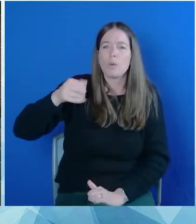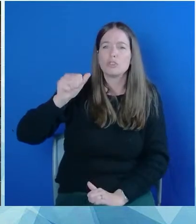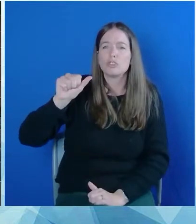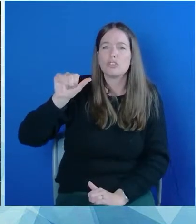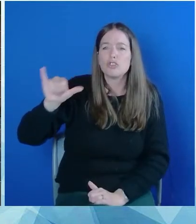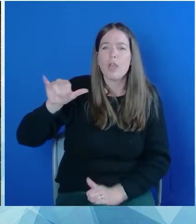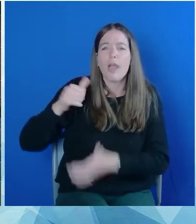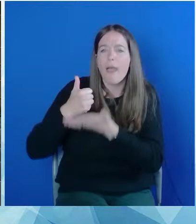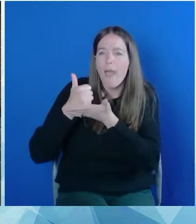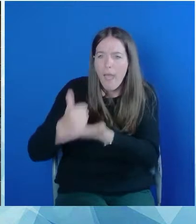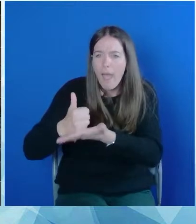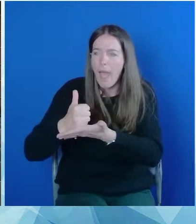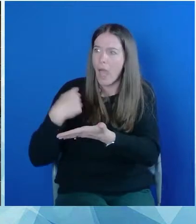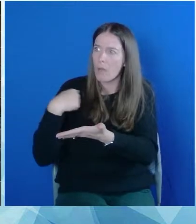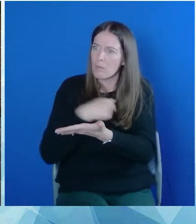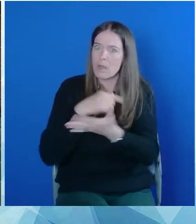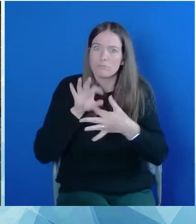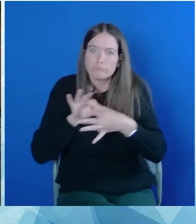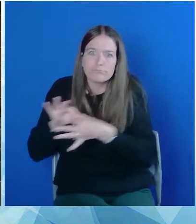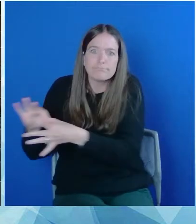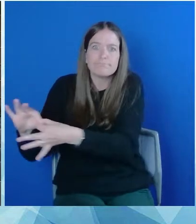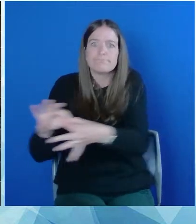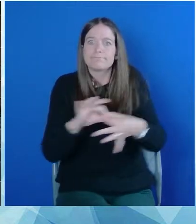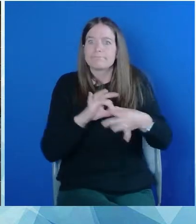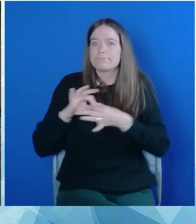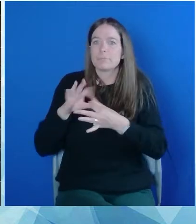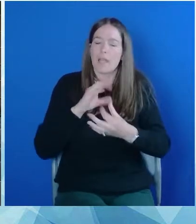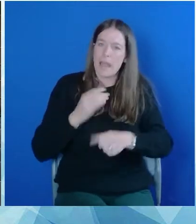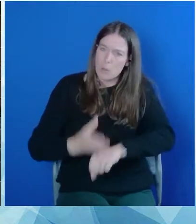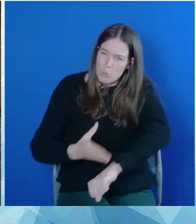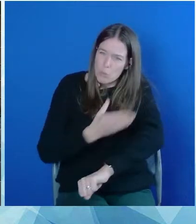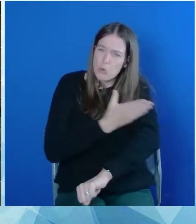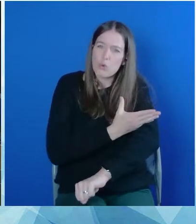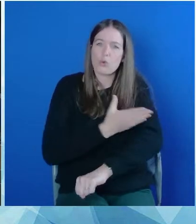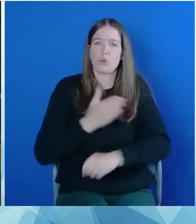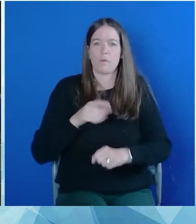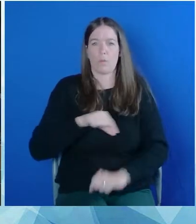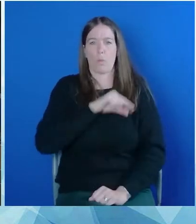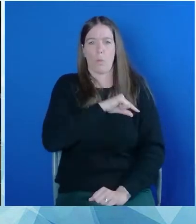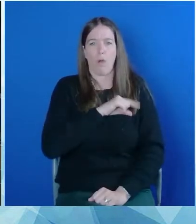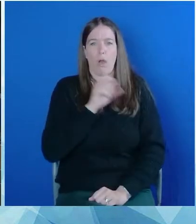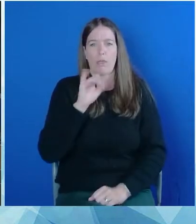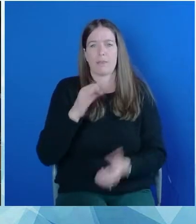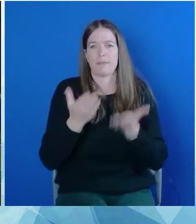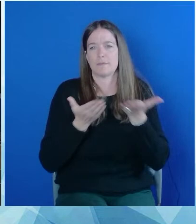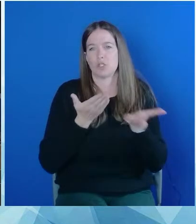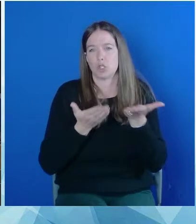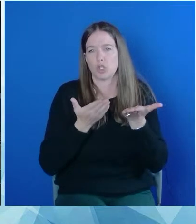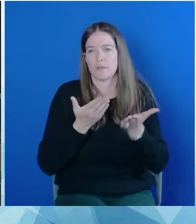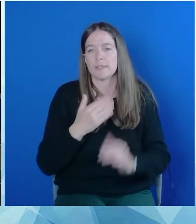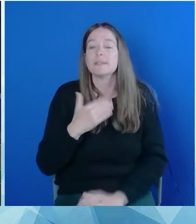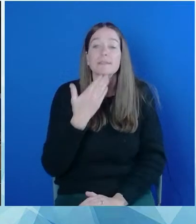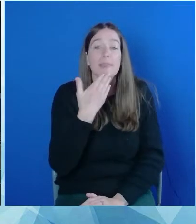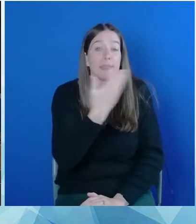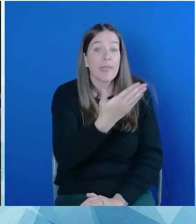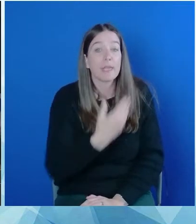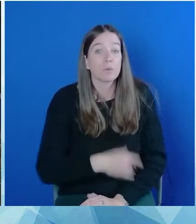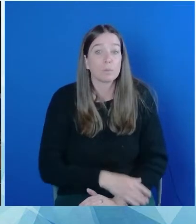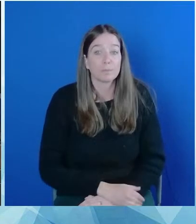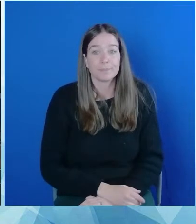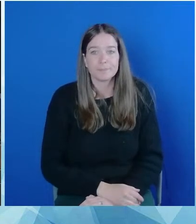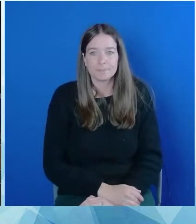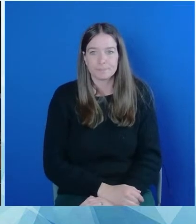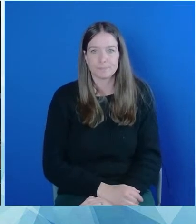quality and consistency of services. Thank you. Thank you. The rest of the